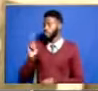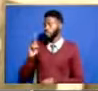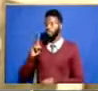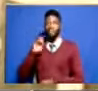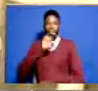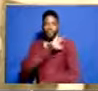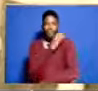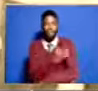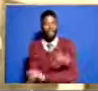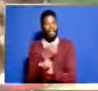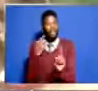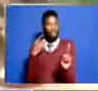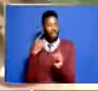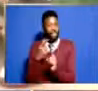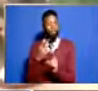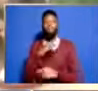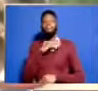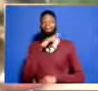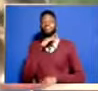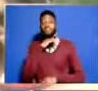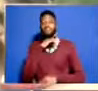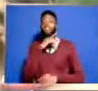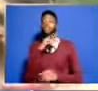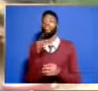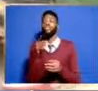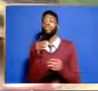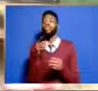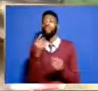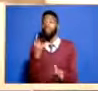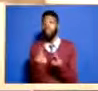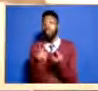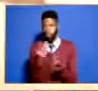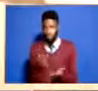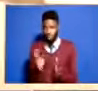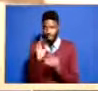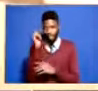to eliminate dirty cooking technologies in Kenya that are blamed